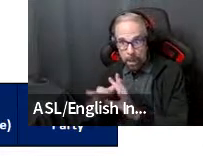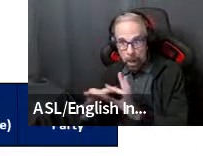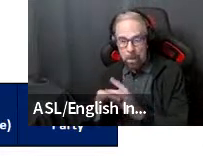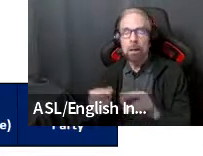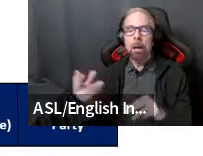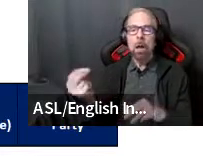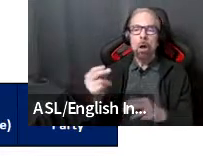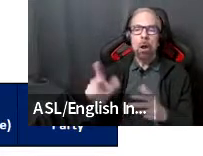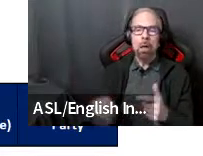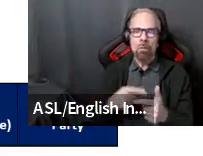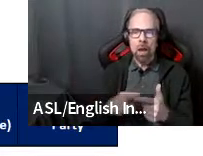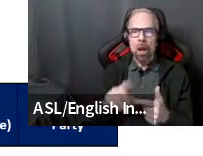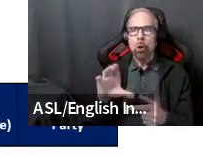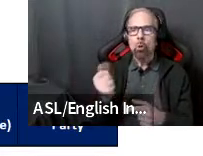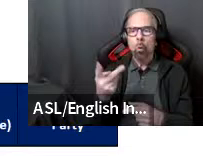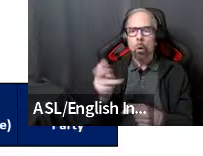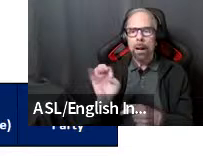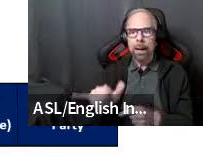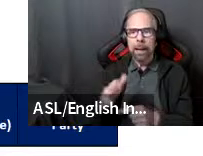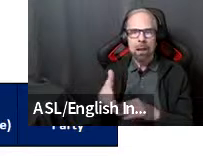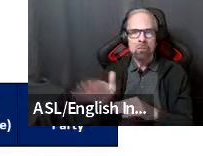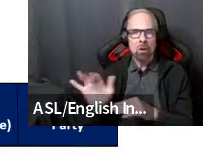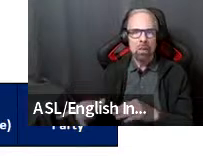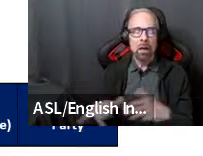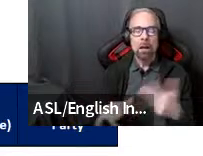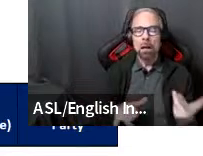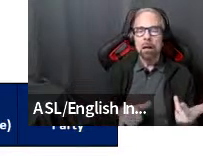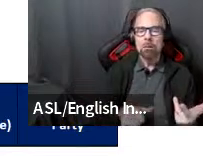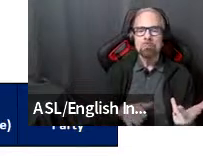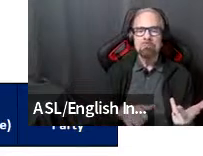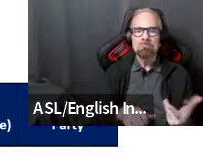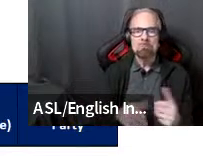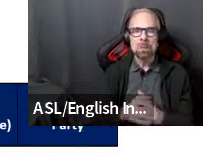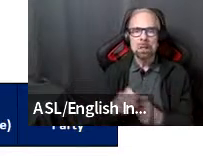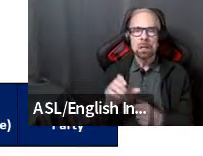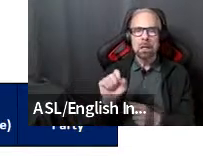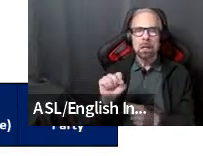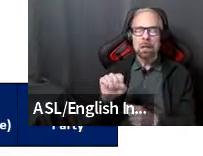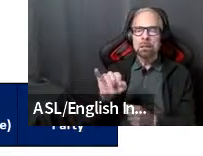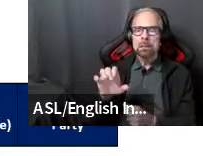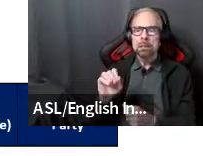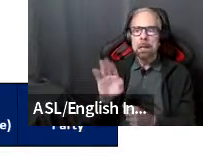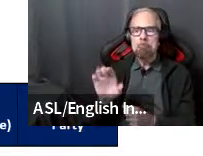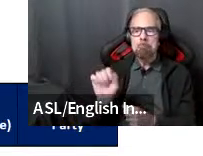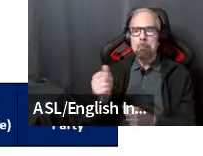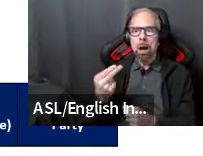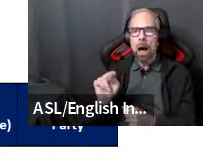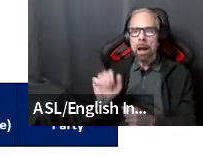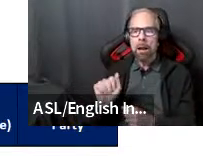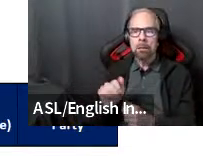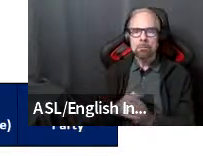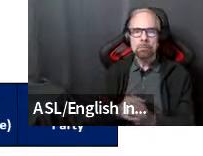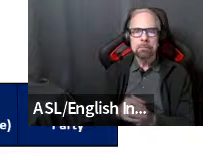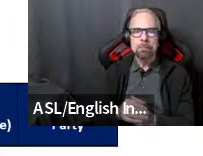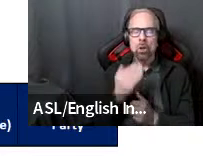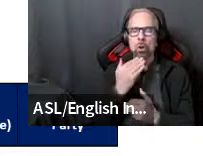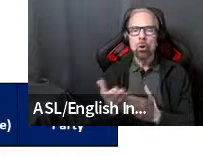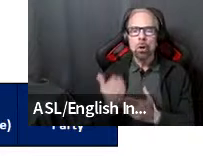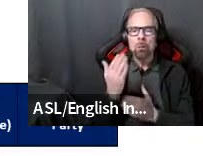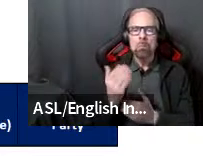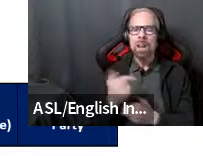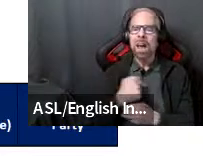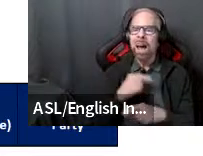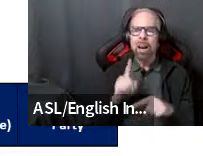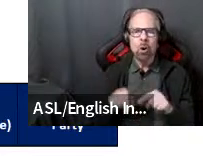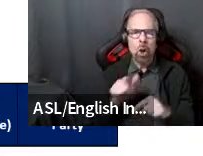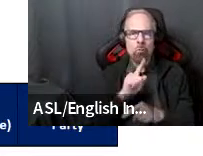go to Corky after that. Okay, great. Shavana? Hey, good morning. I couldn't quite